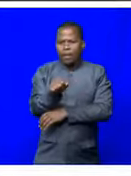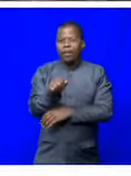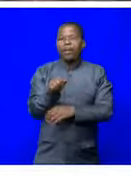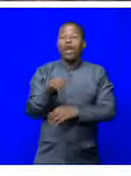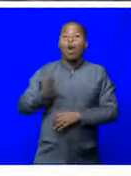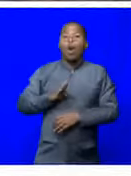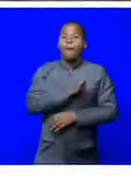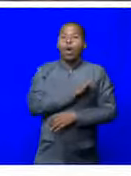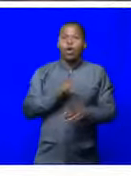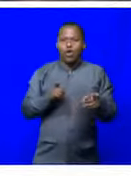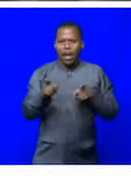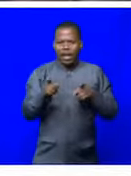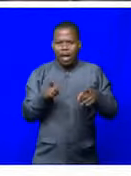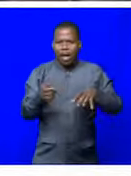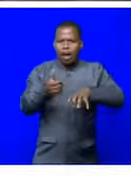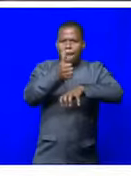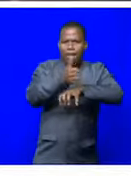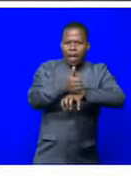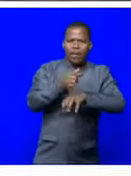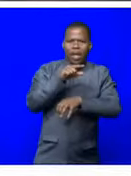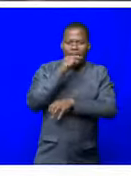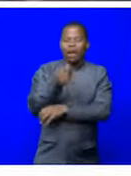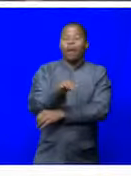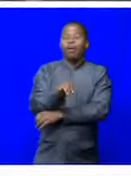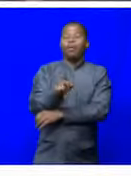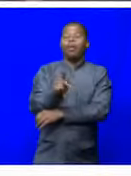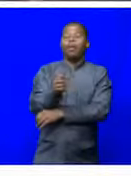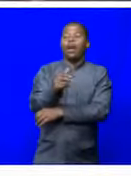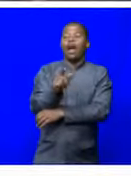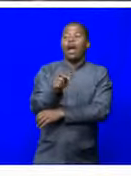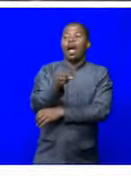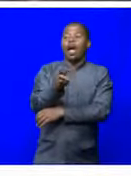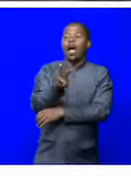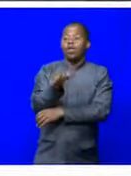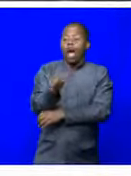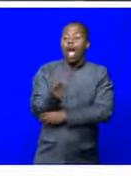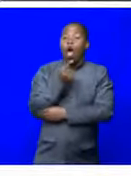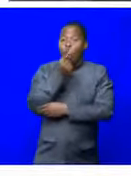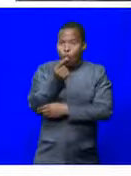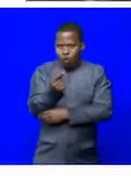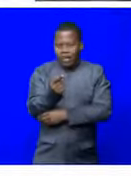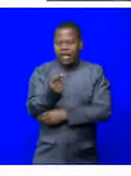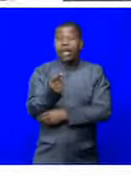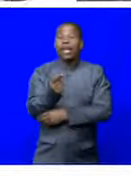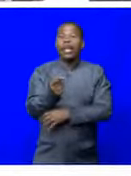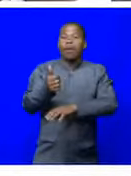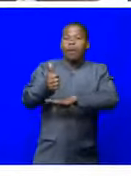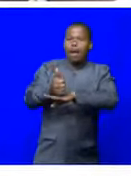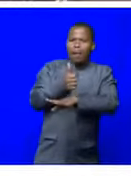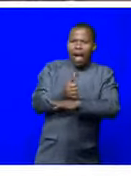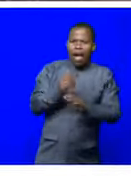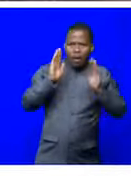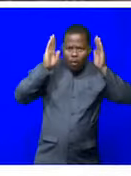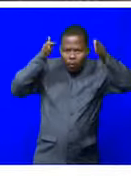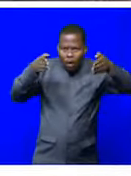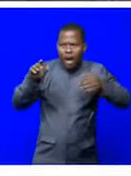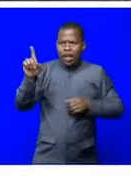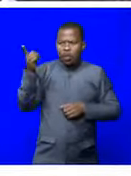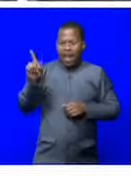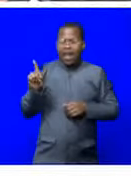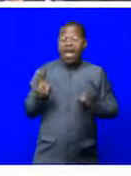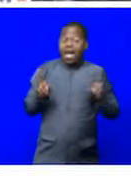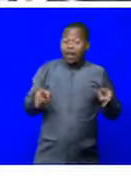balelibandla mfanaleni mkhatshwa uthi labaphathi batawubhekeka ukuthi basebenze tindzaba tetemvelo njengoba